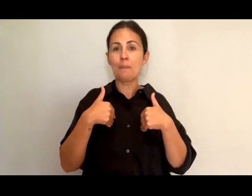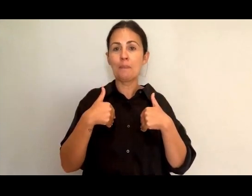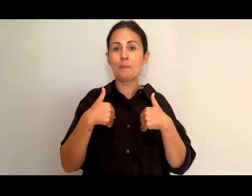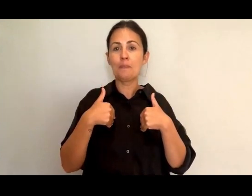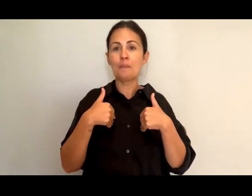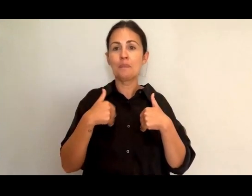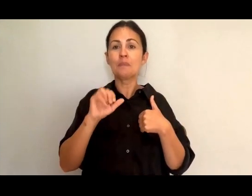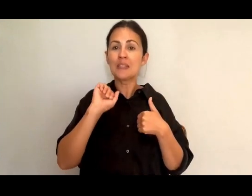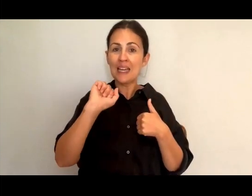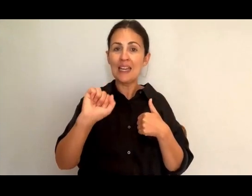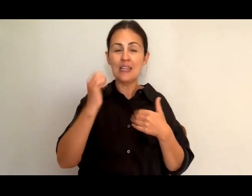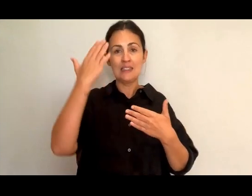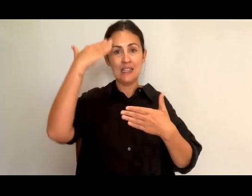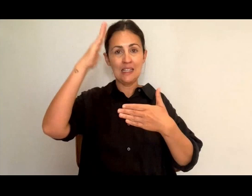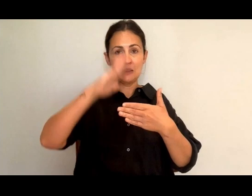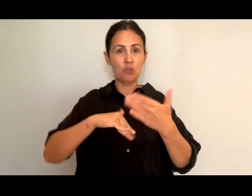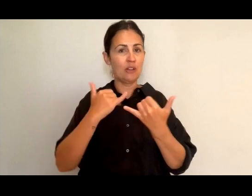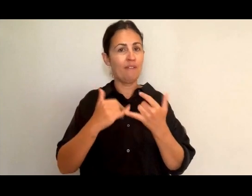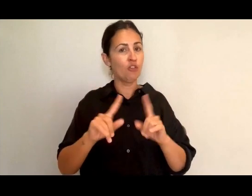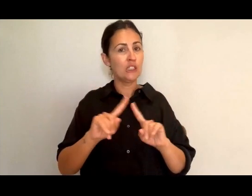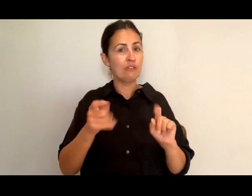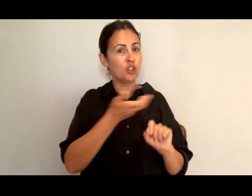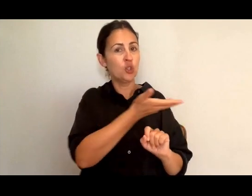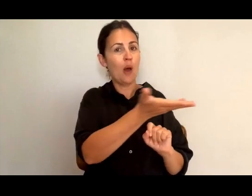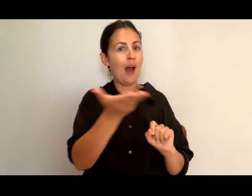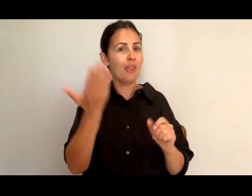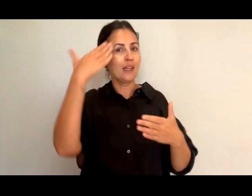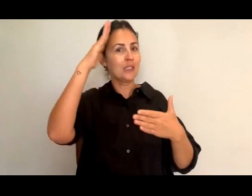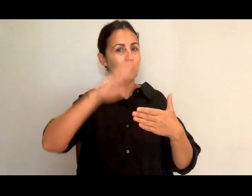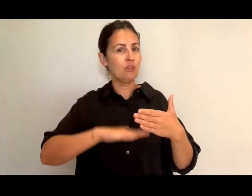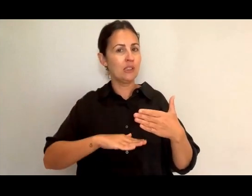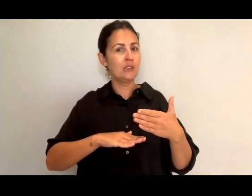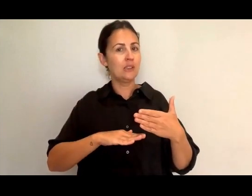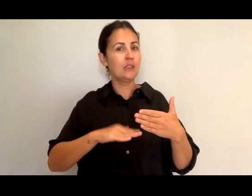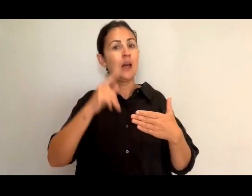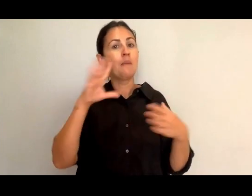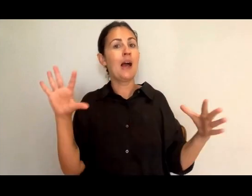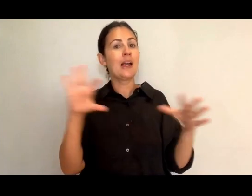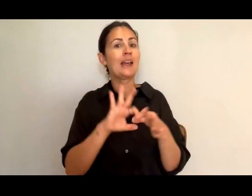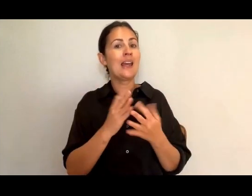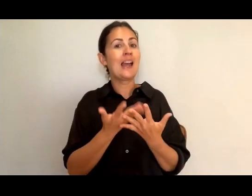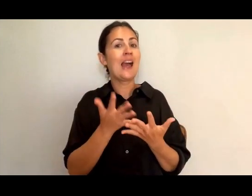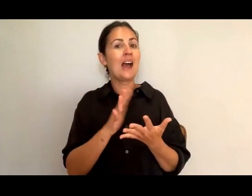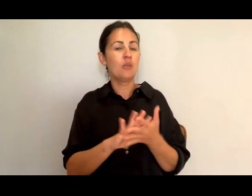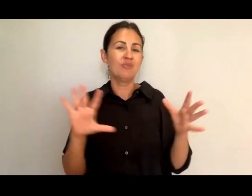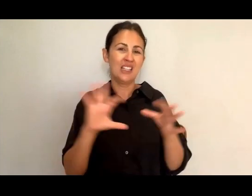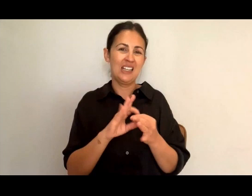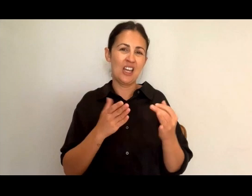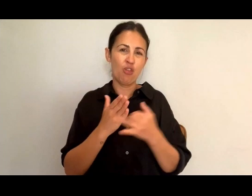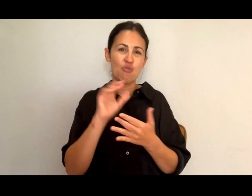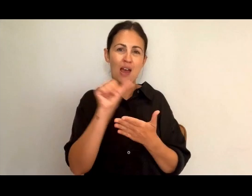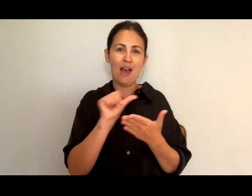experience, is something that the community could share through his artwork. And his artwork really spoke to a lot of the students who went through that exhibition. And in terms